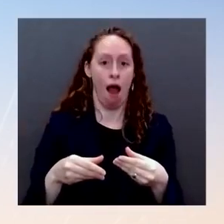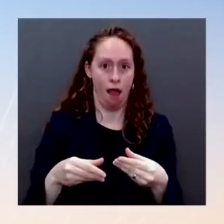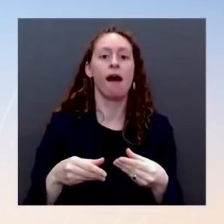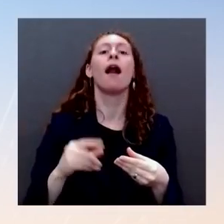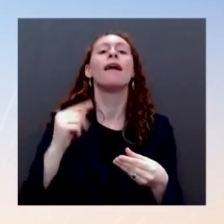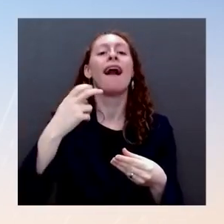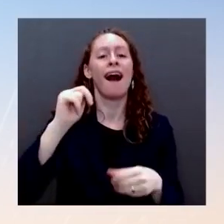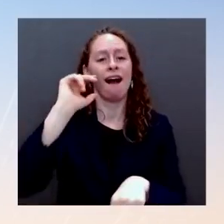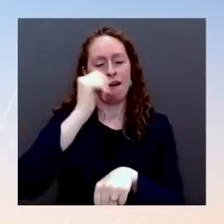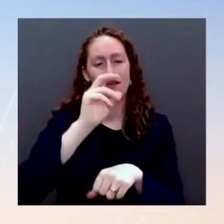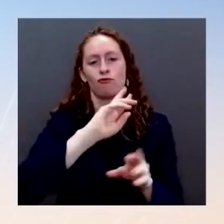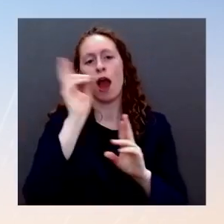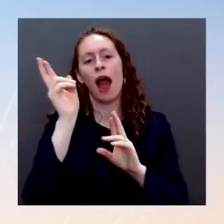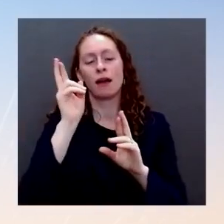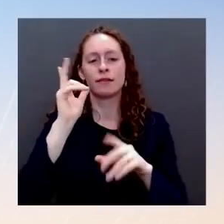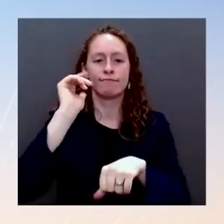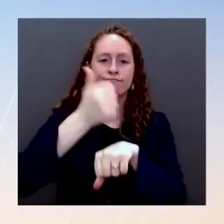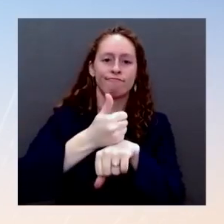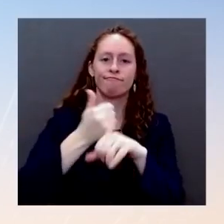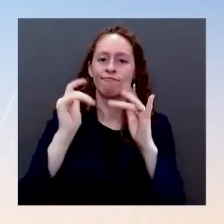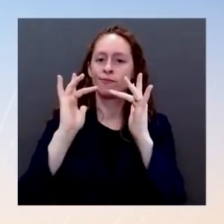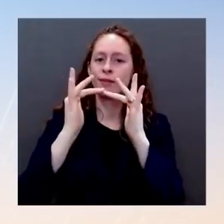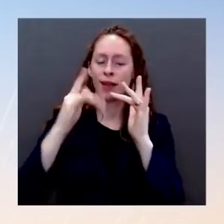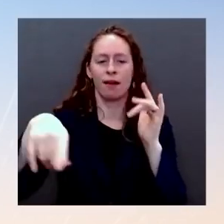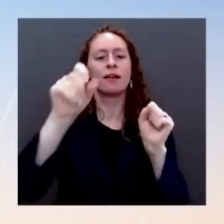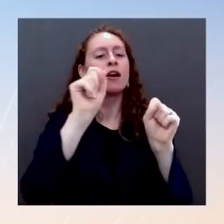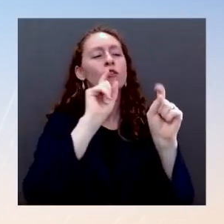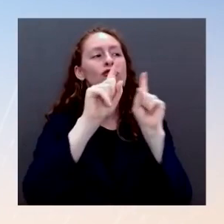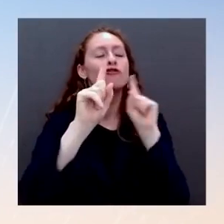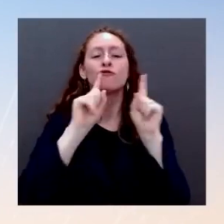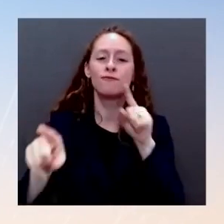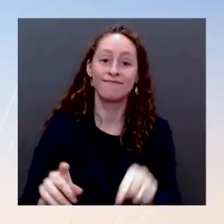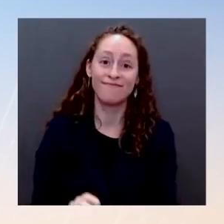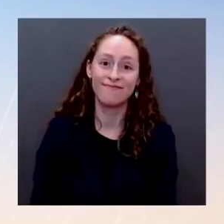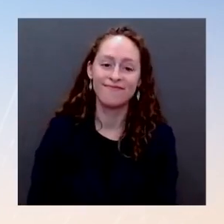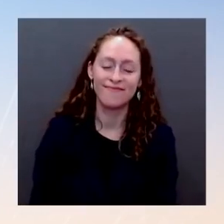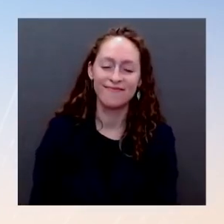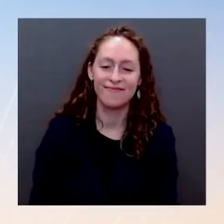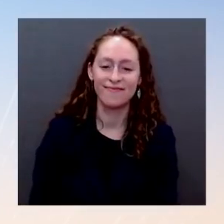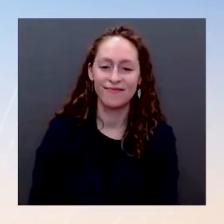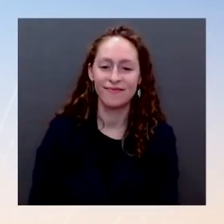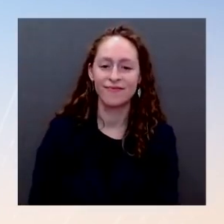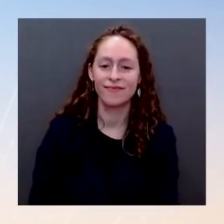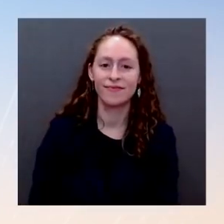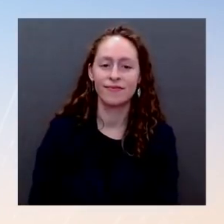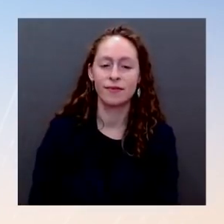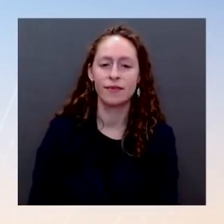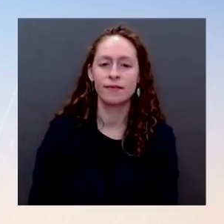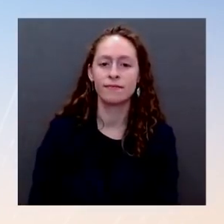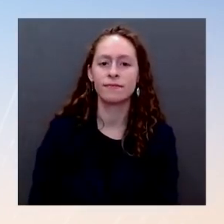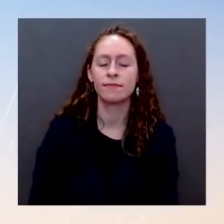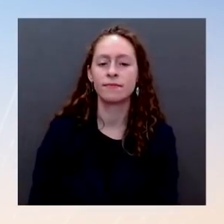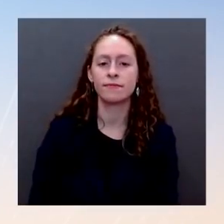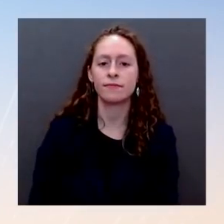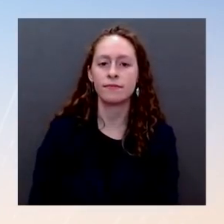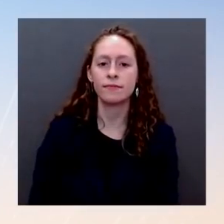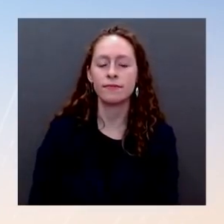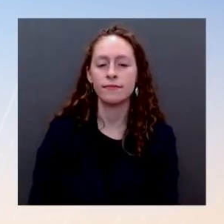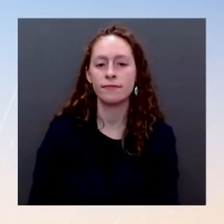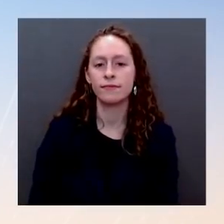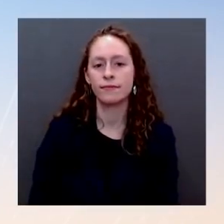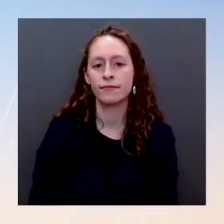anything to share on what the President's message will be on Thursday when he goes to the Hill for the anniversary of Sure. 1/6?